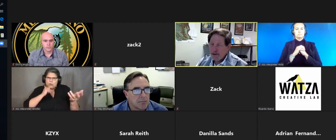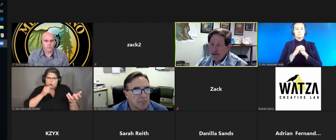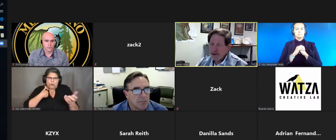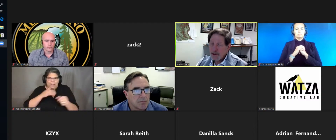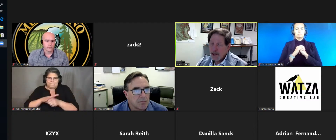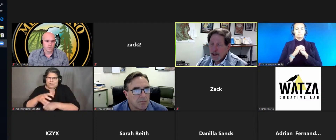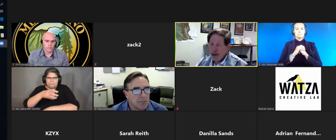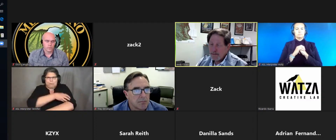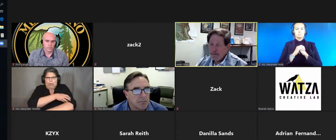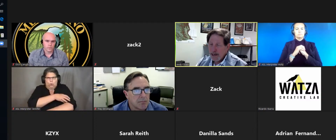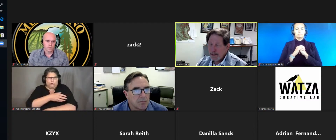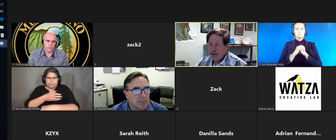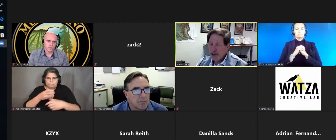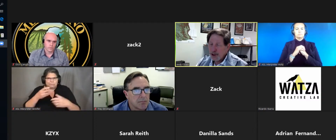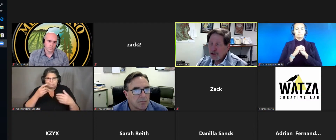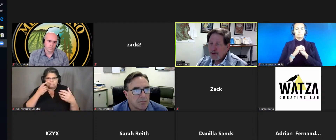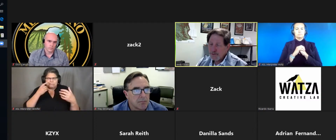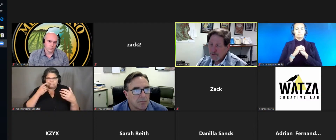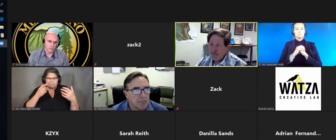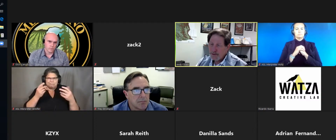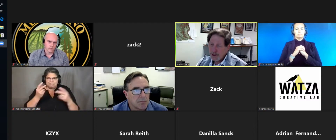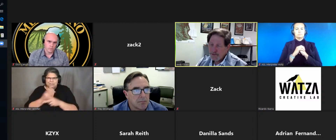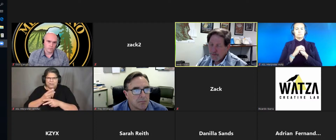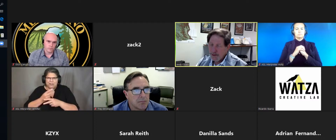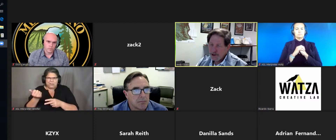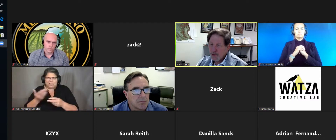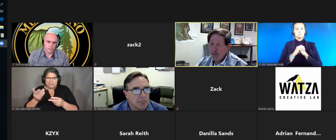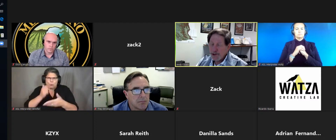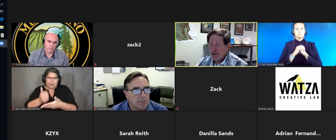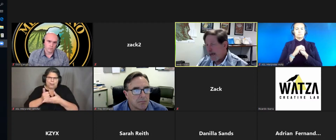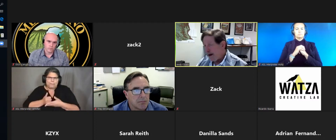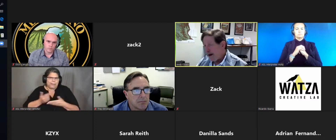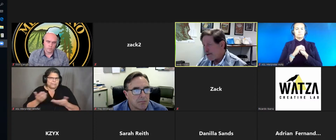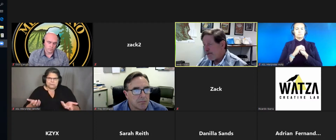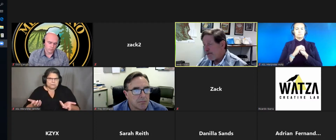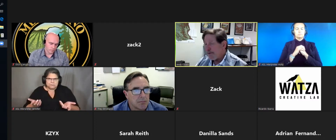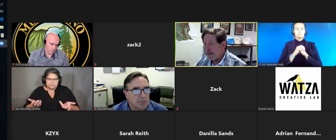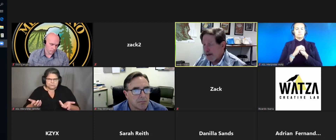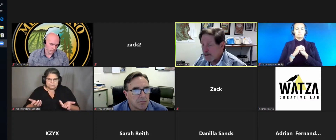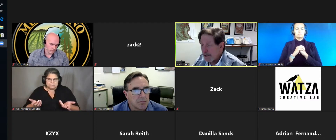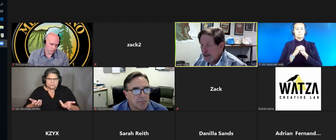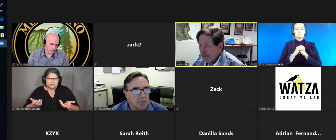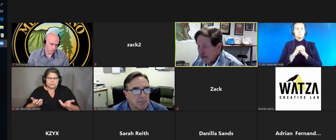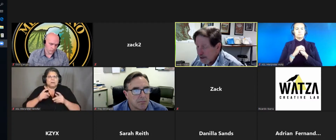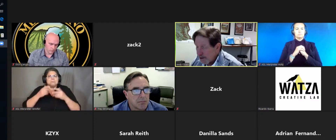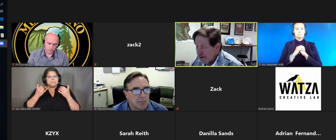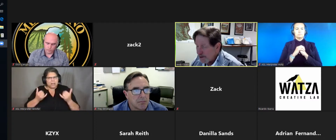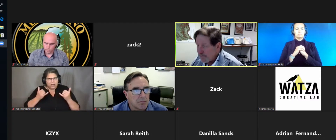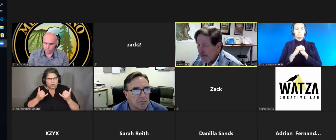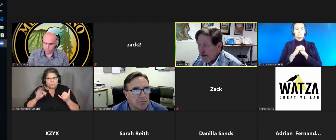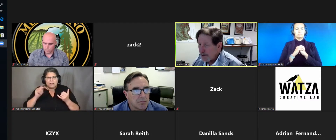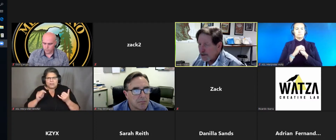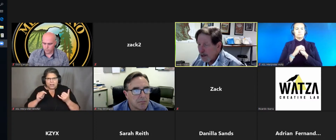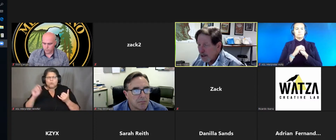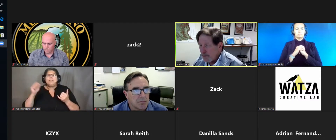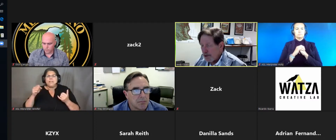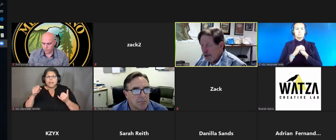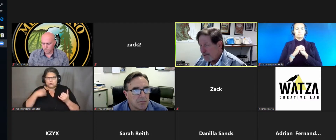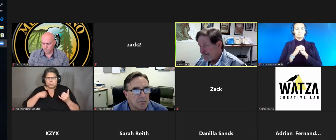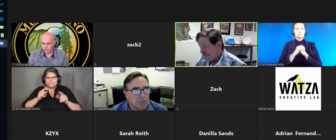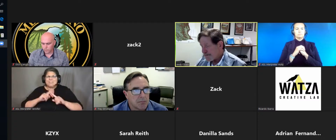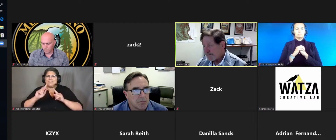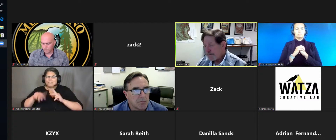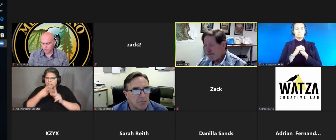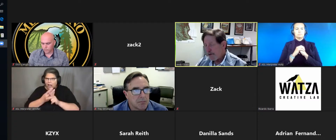figure out anything useful from the information. What we do now is when we find out that there is a variant in our